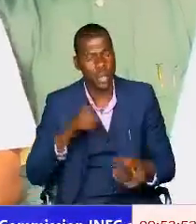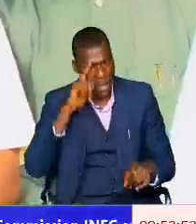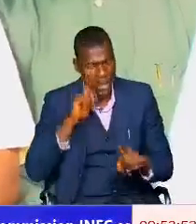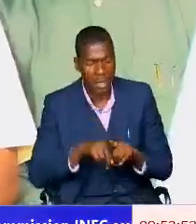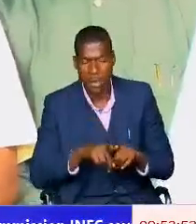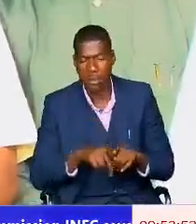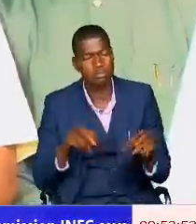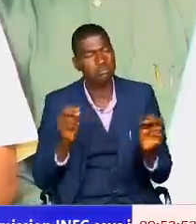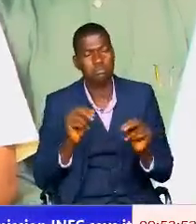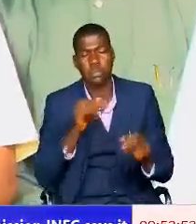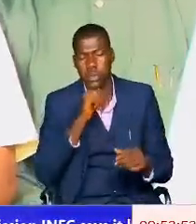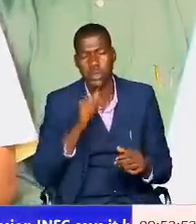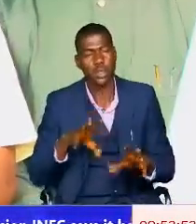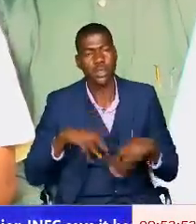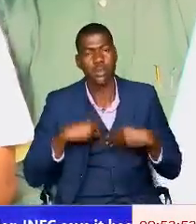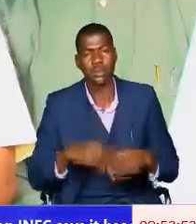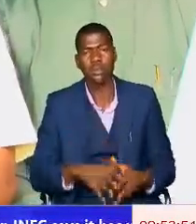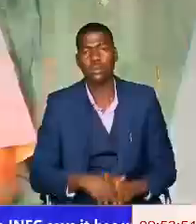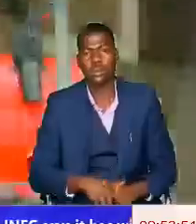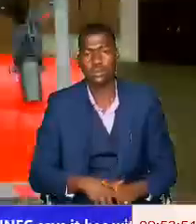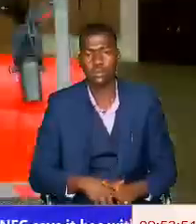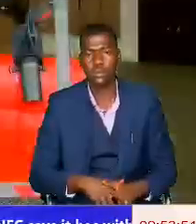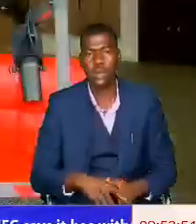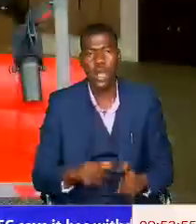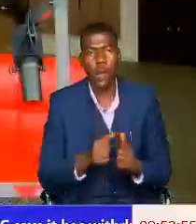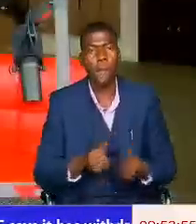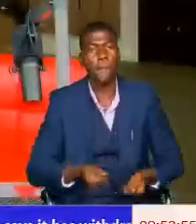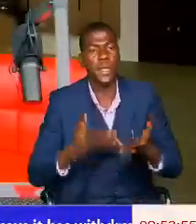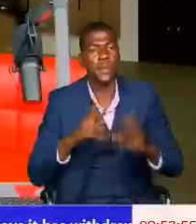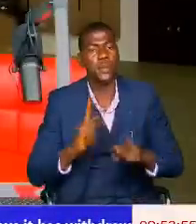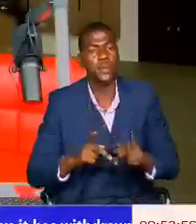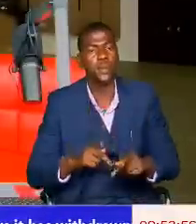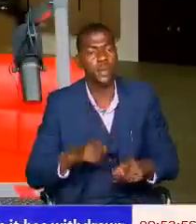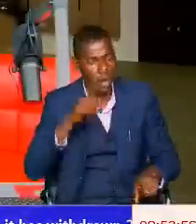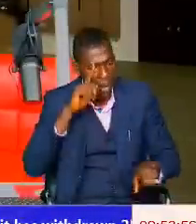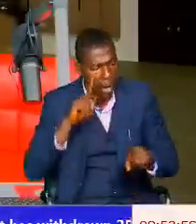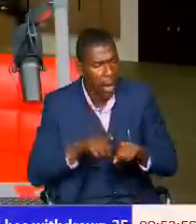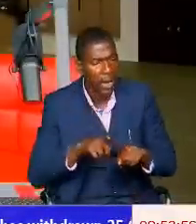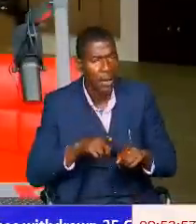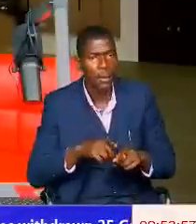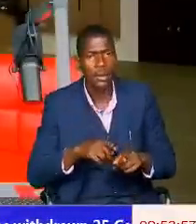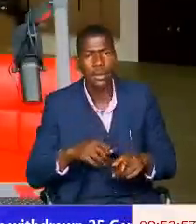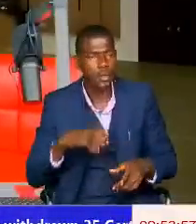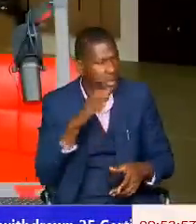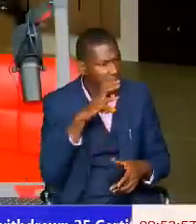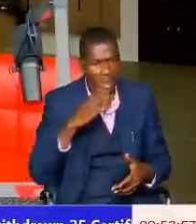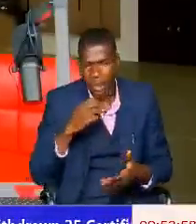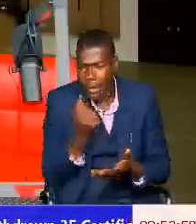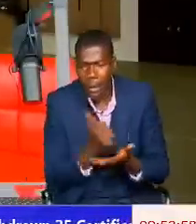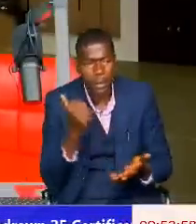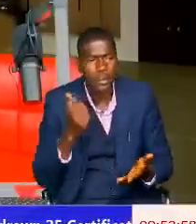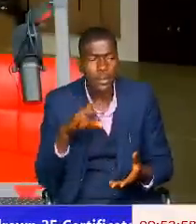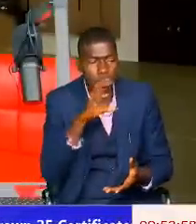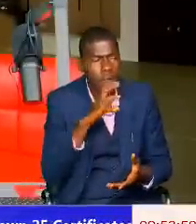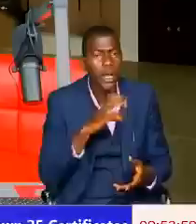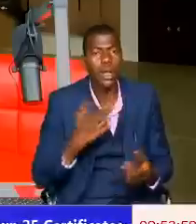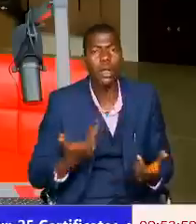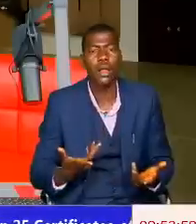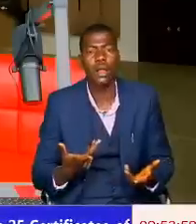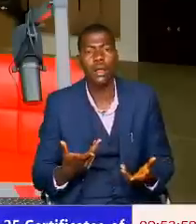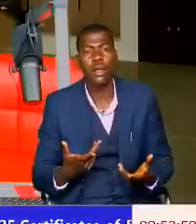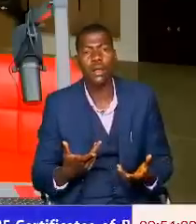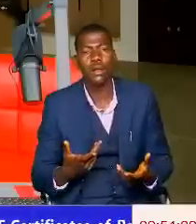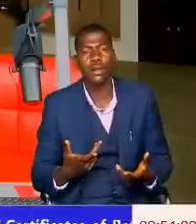void. Yeah. I don't know what I don't understand. Yeah. How many of you don't write agreement where una they look for stamp to put? Even if in the middle of the